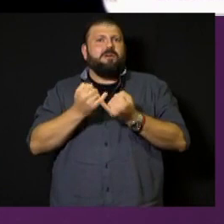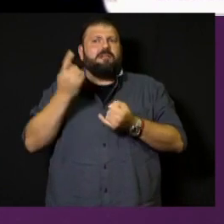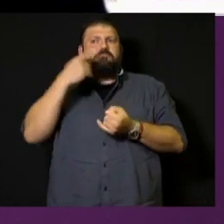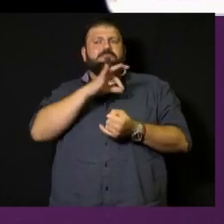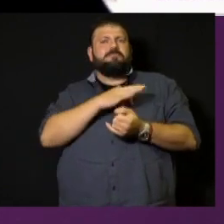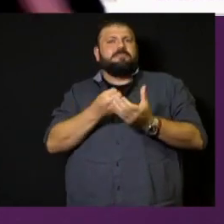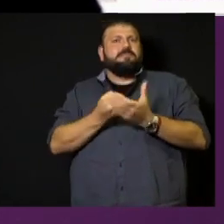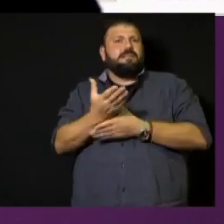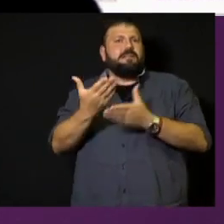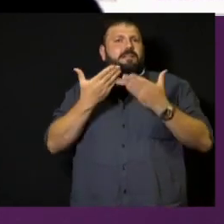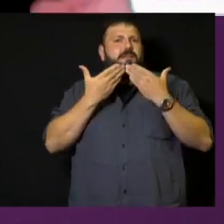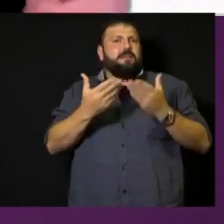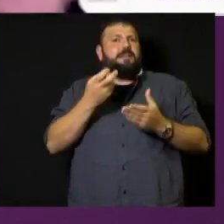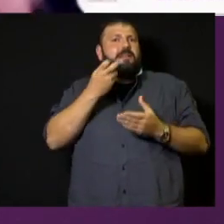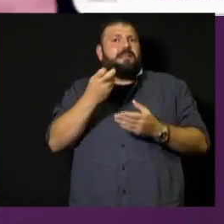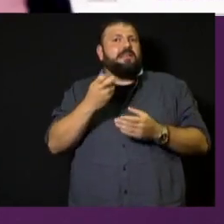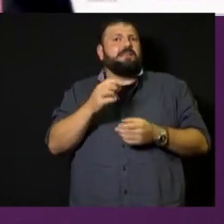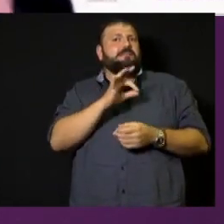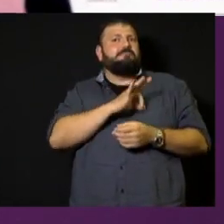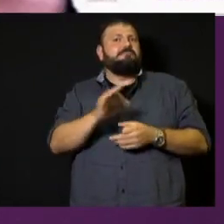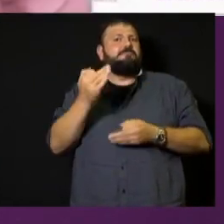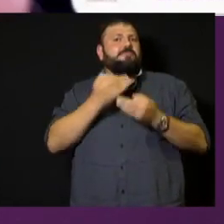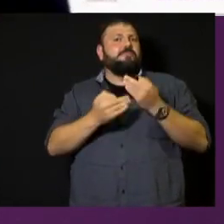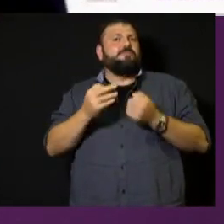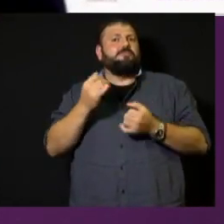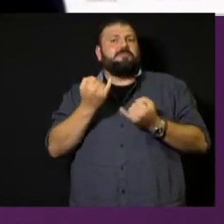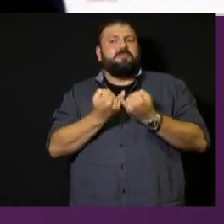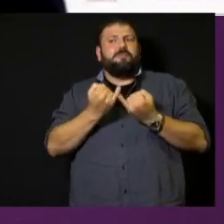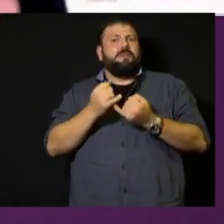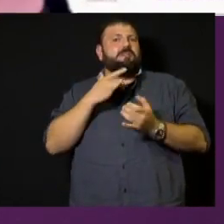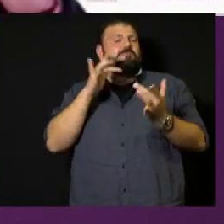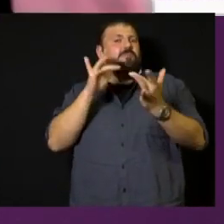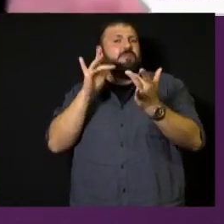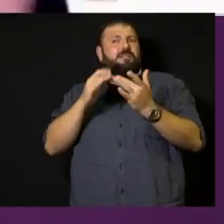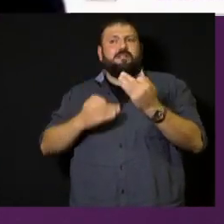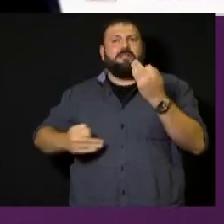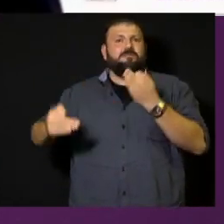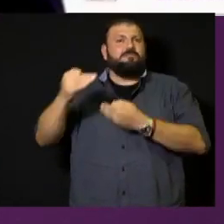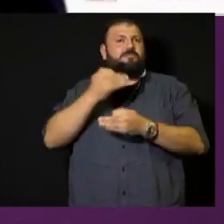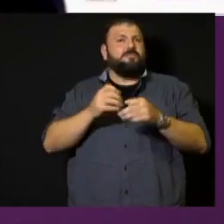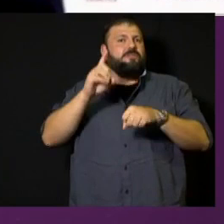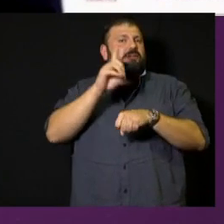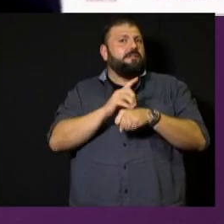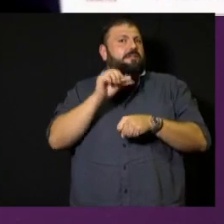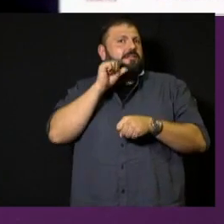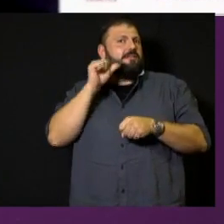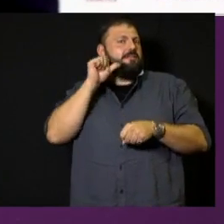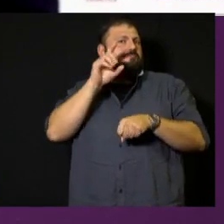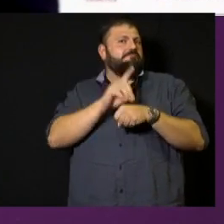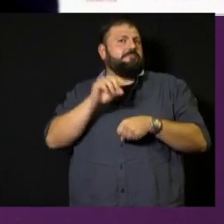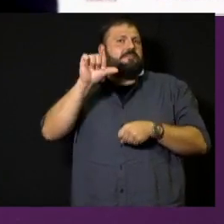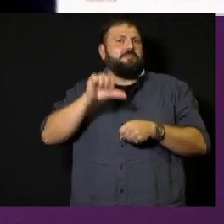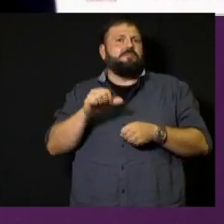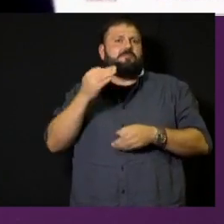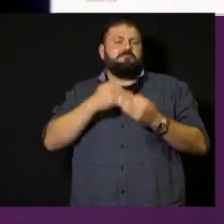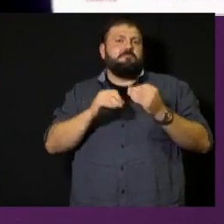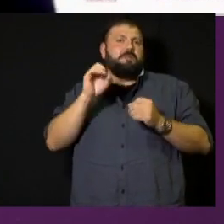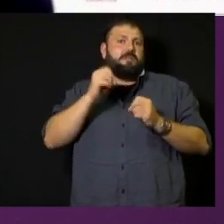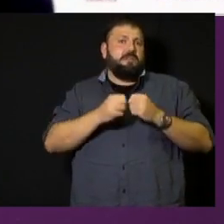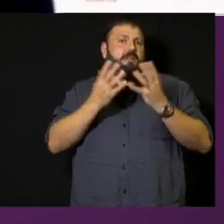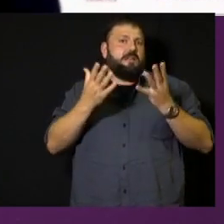the success, éxito in English is exit, the way out. If you are no one, you just connected to it. And yesterday,